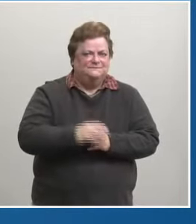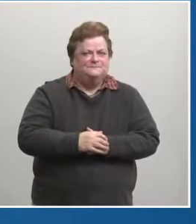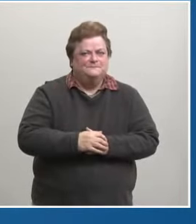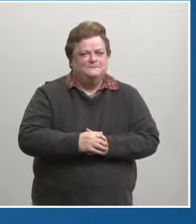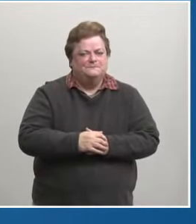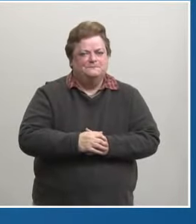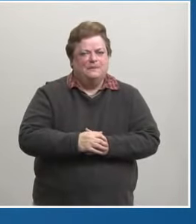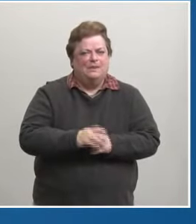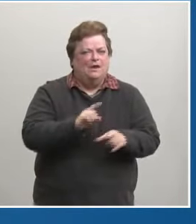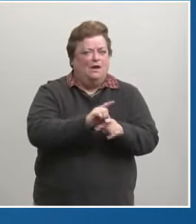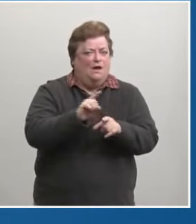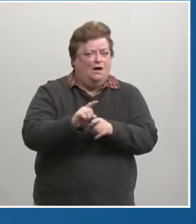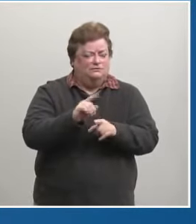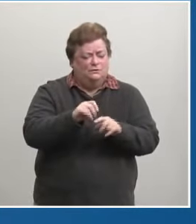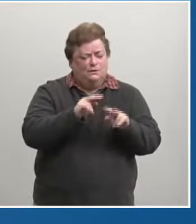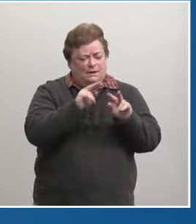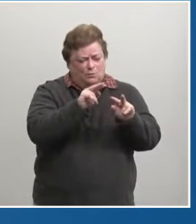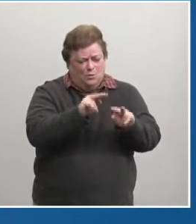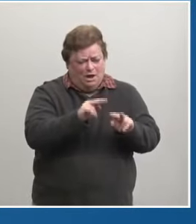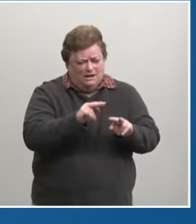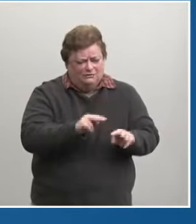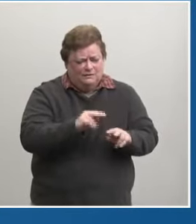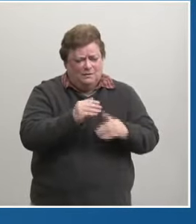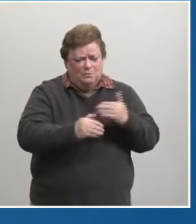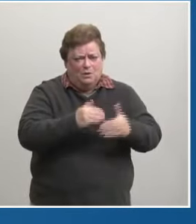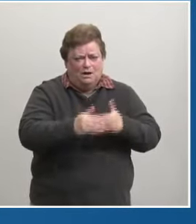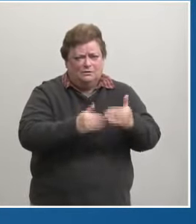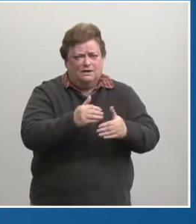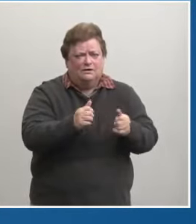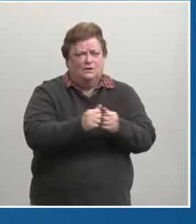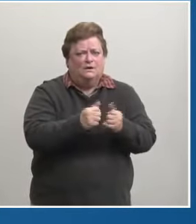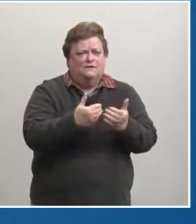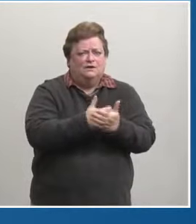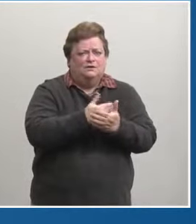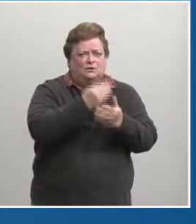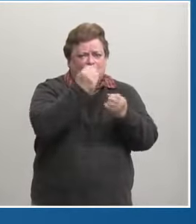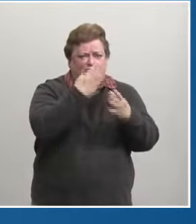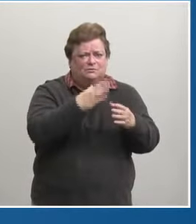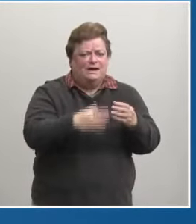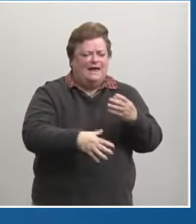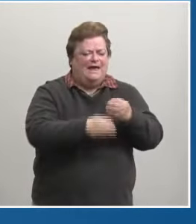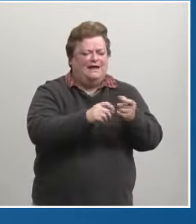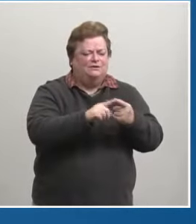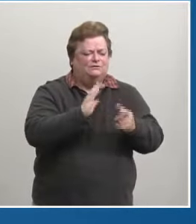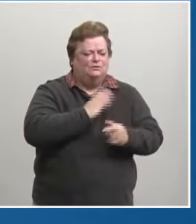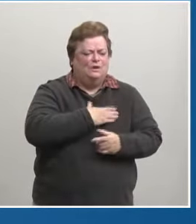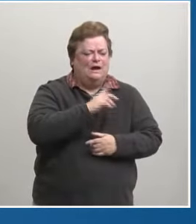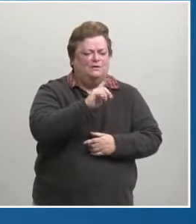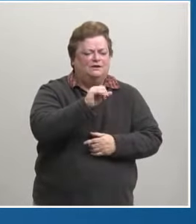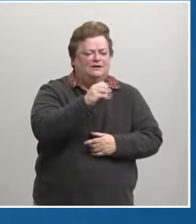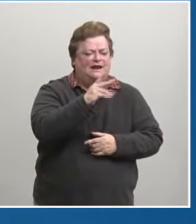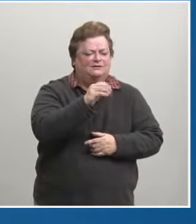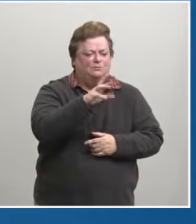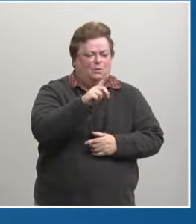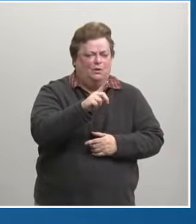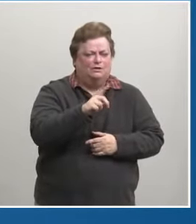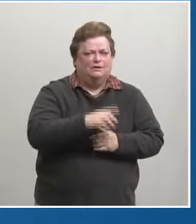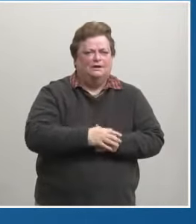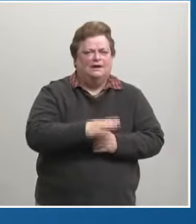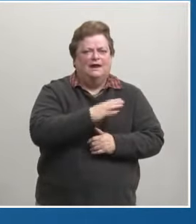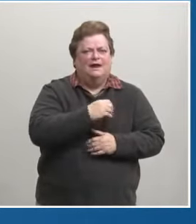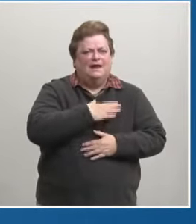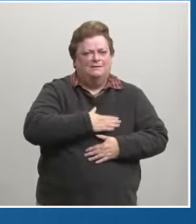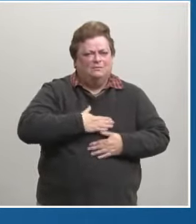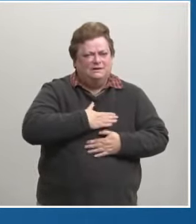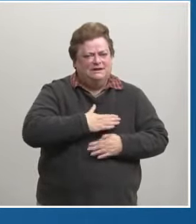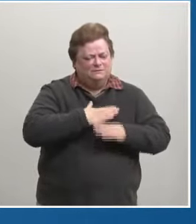402-441-8006. You can also track vaccination progress with new information added to our COVID-19 dashboard. And please